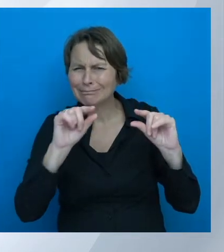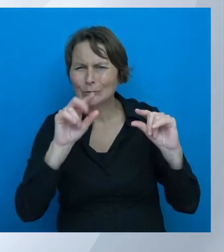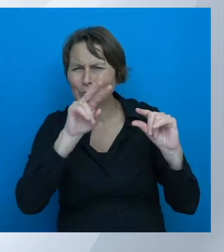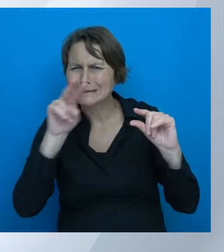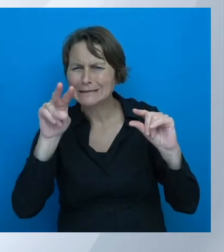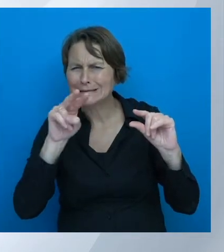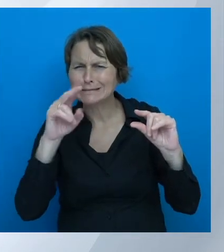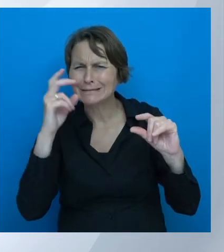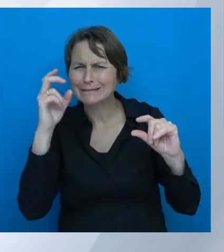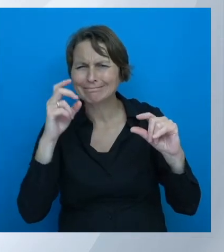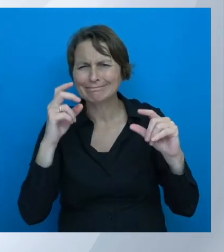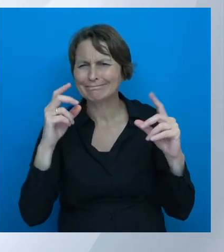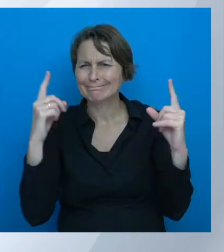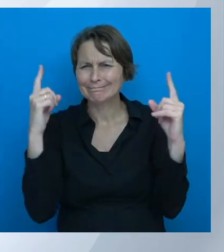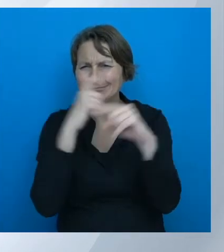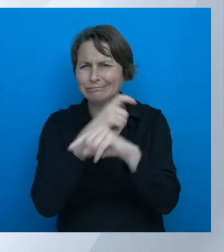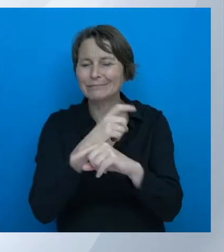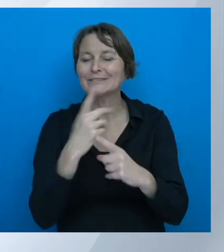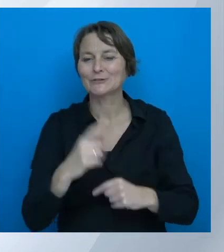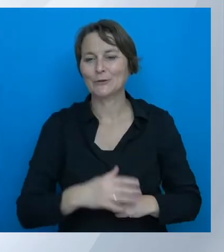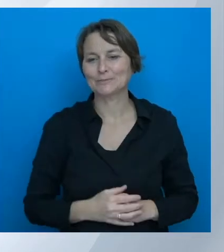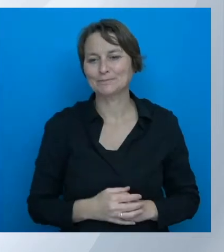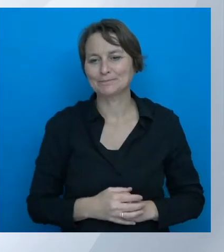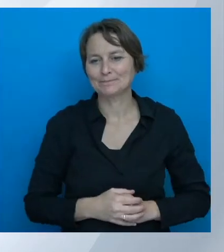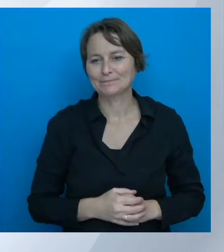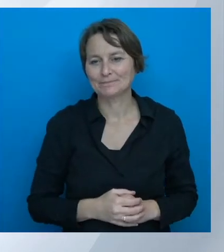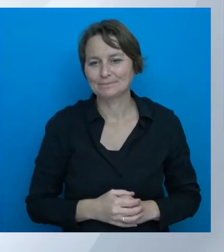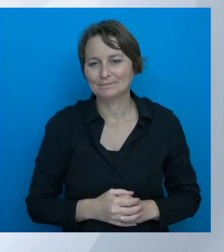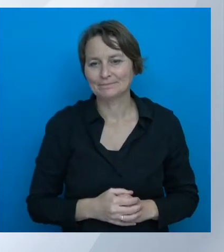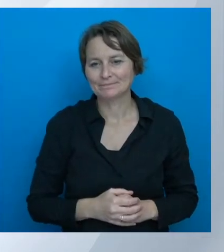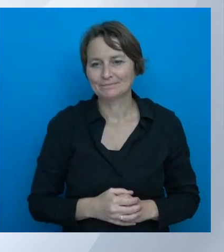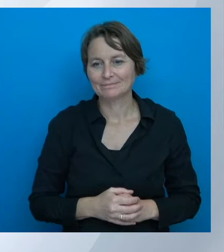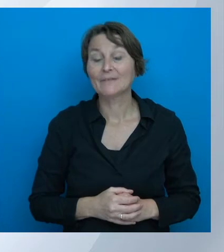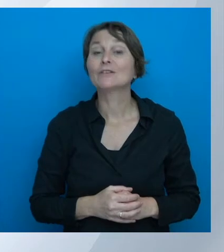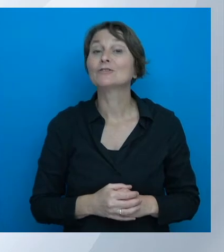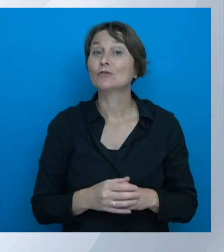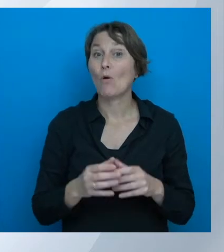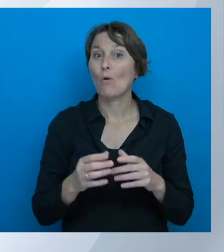So we'll add this, and we'll add the request in there,